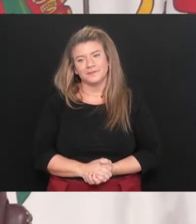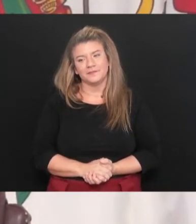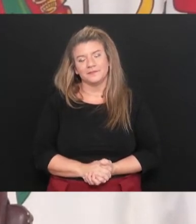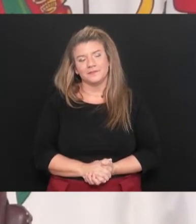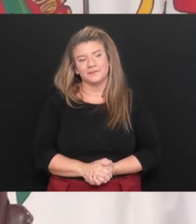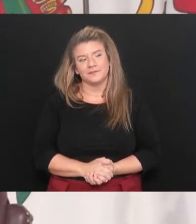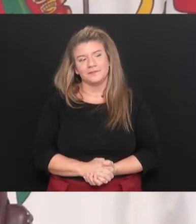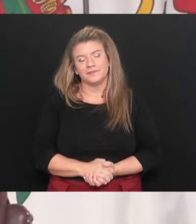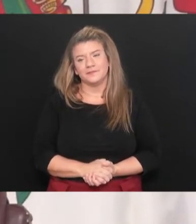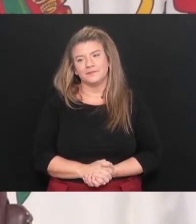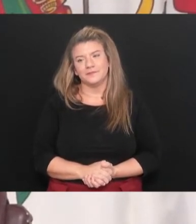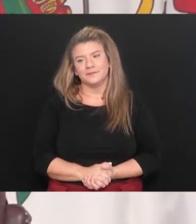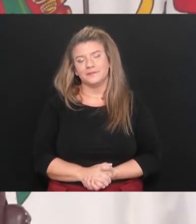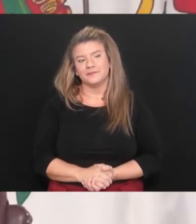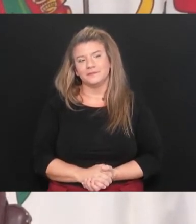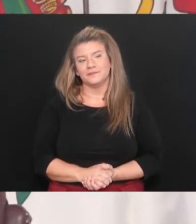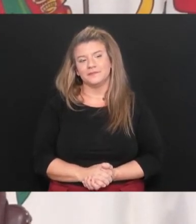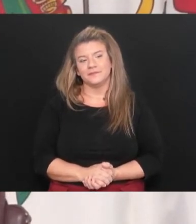Okay,